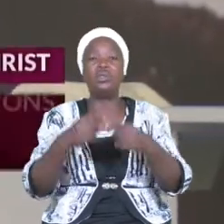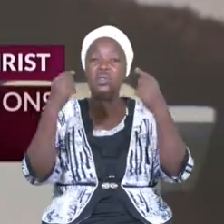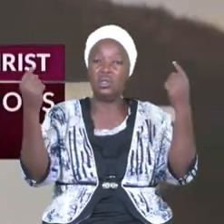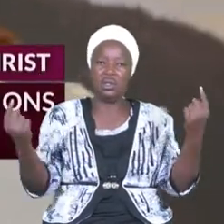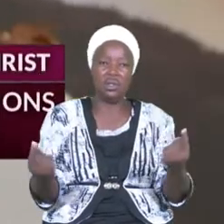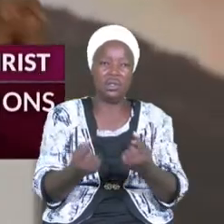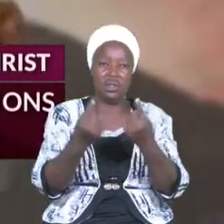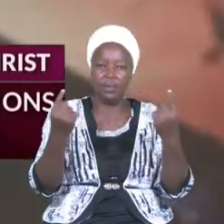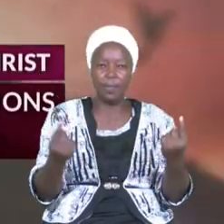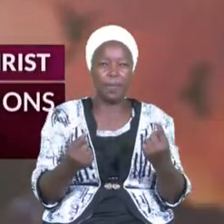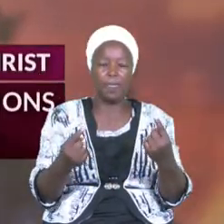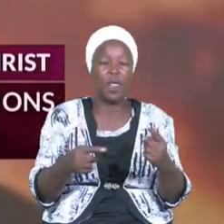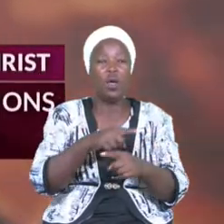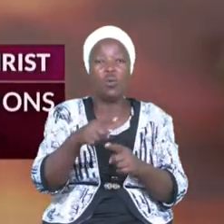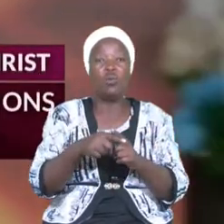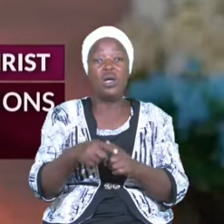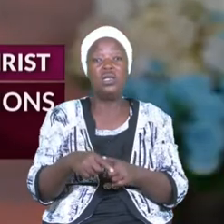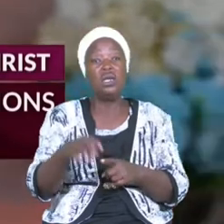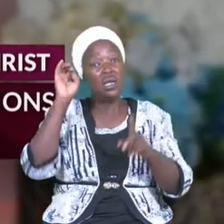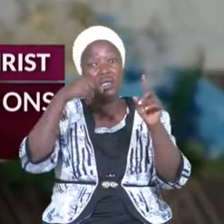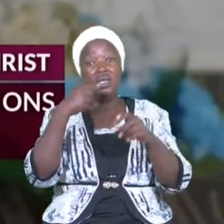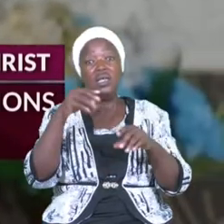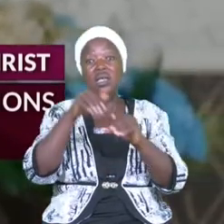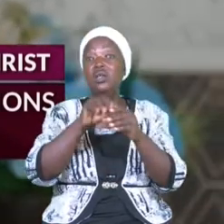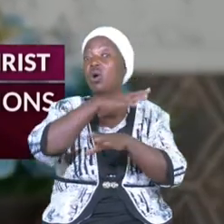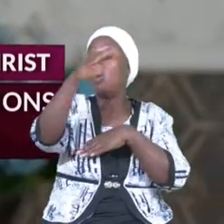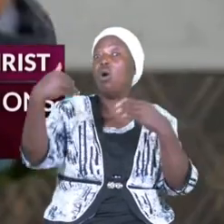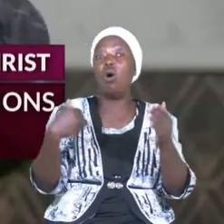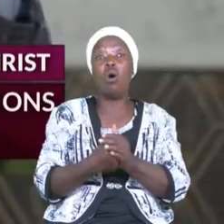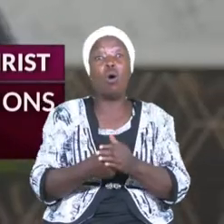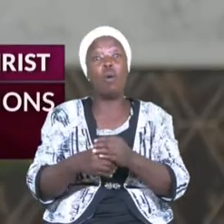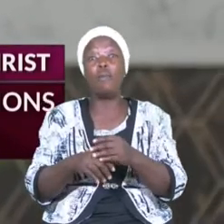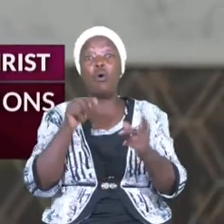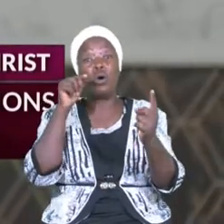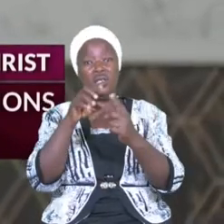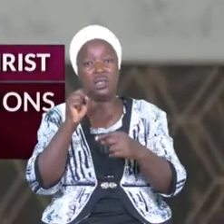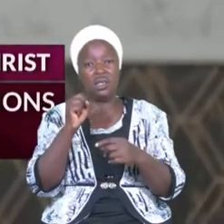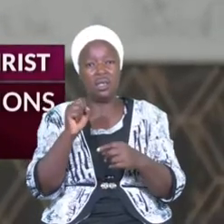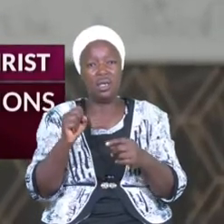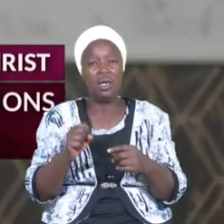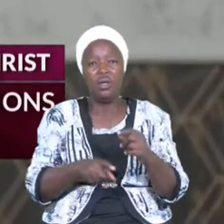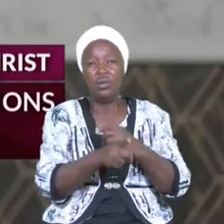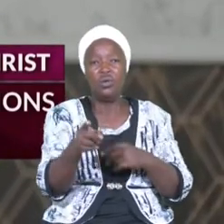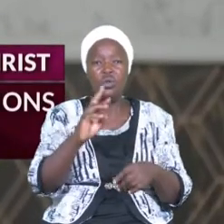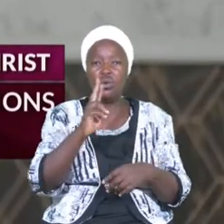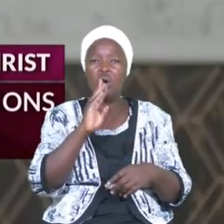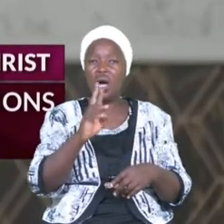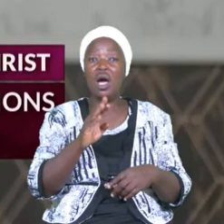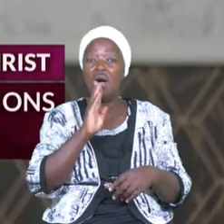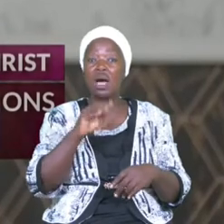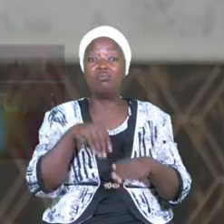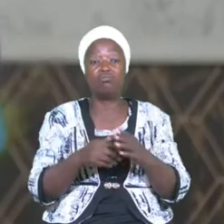it says in all points, those who are into athletics, they